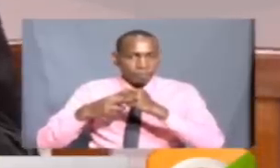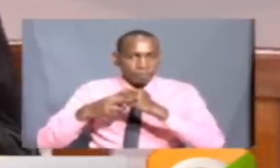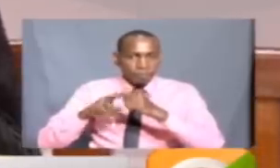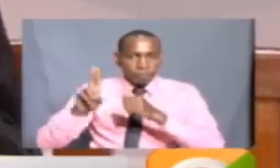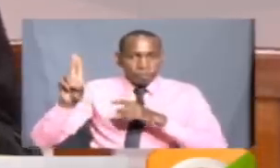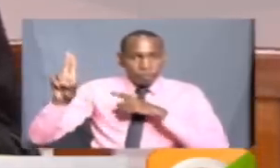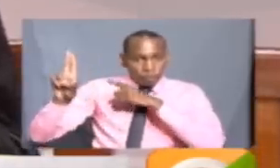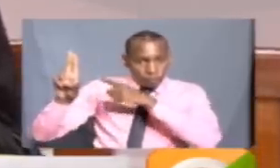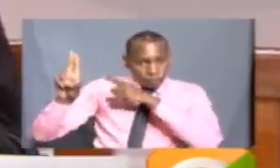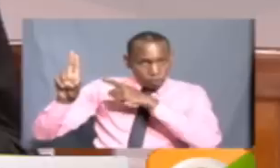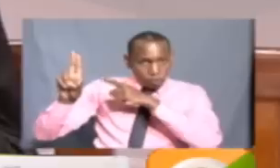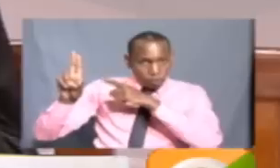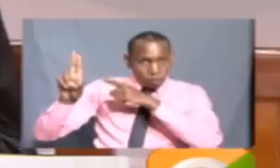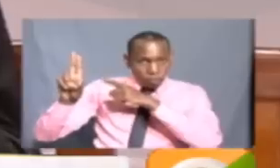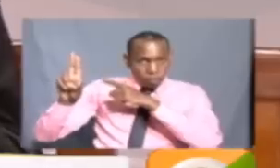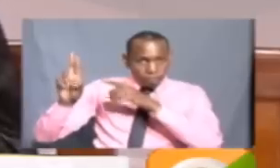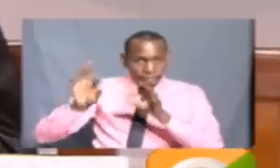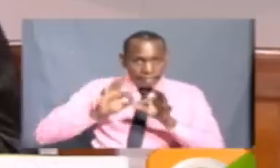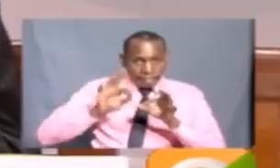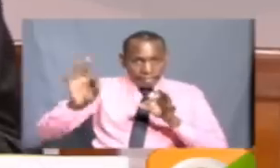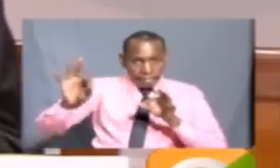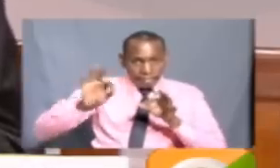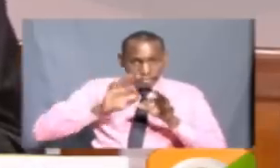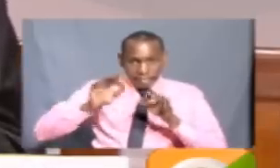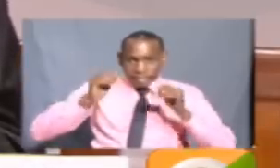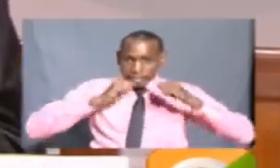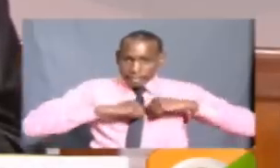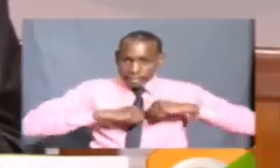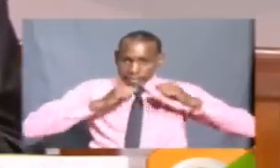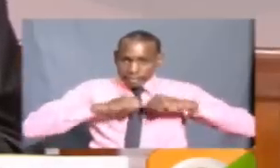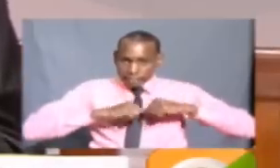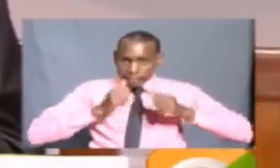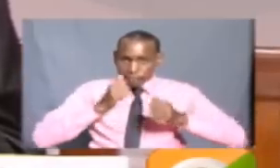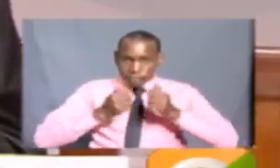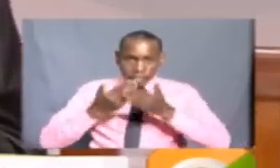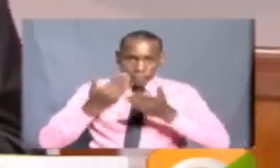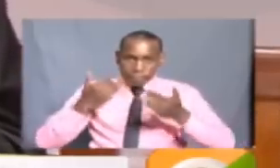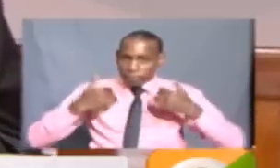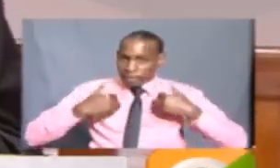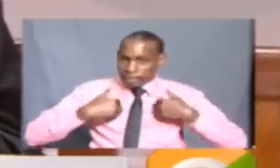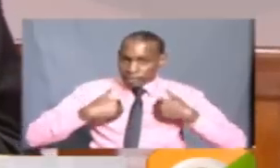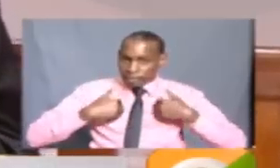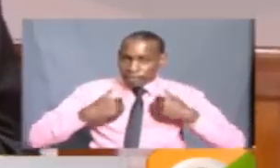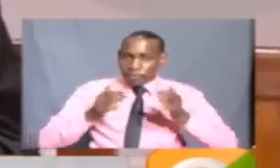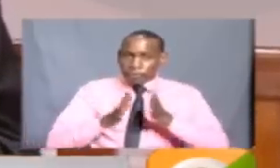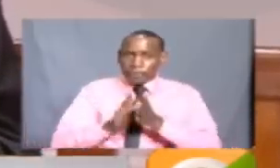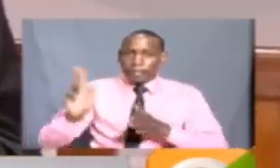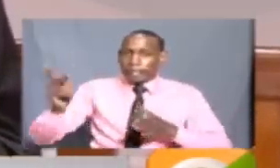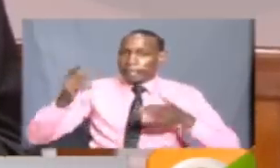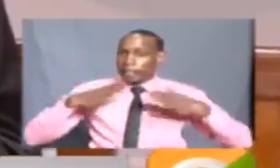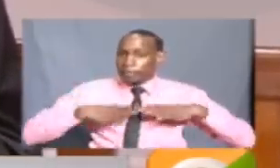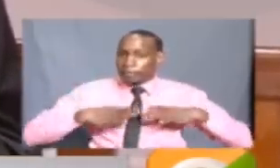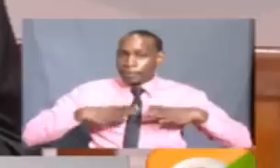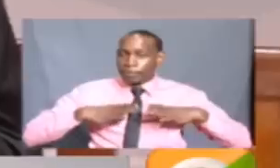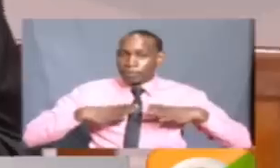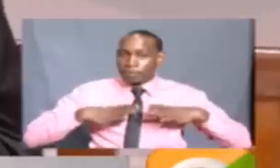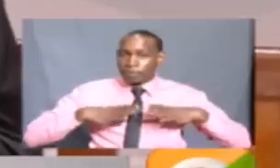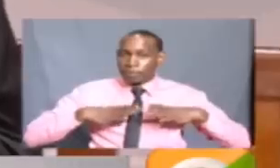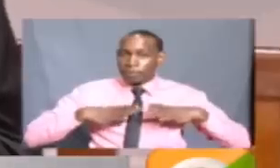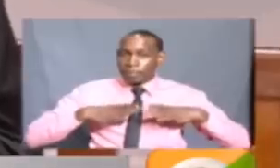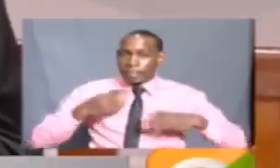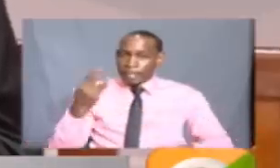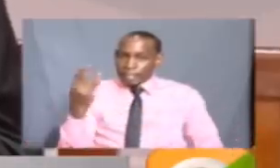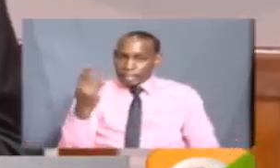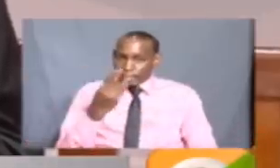2017, he renewed a contract, a covenant that he had entered into with the Kenyans in